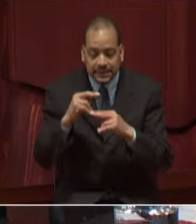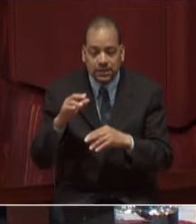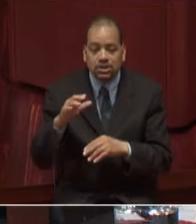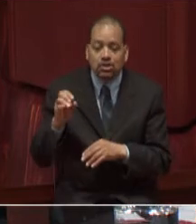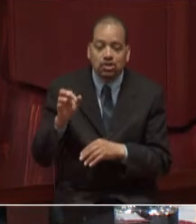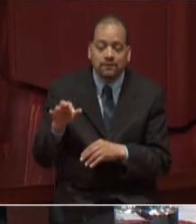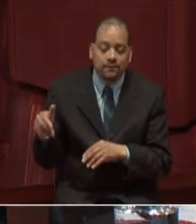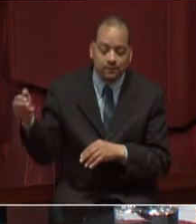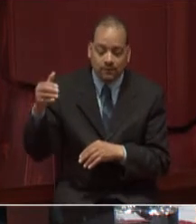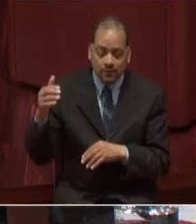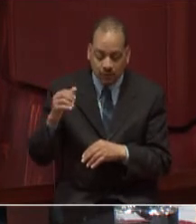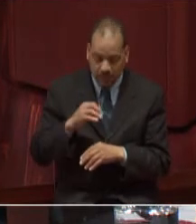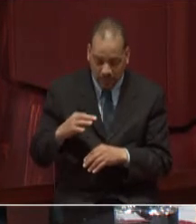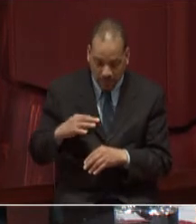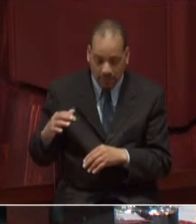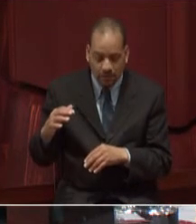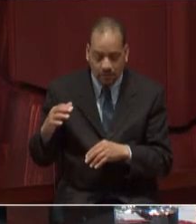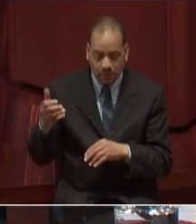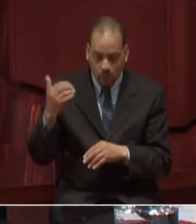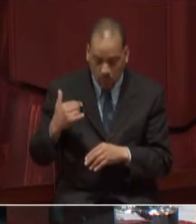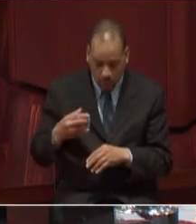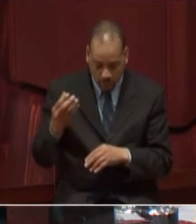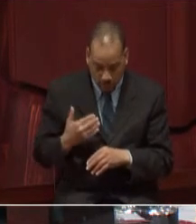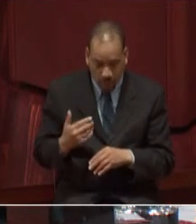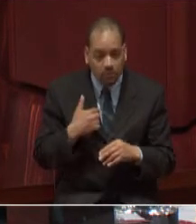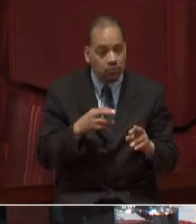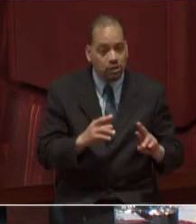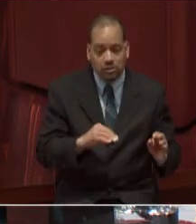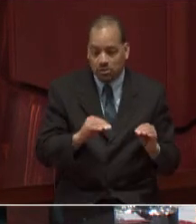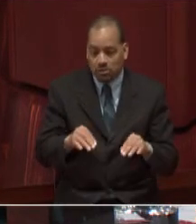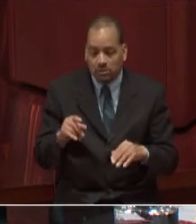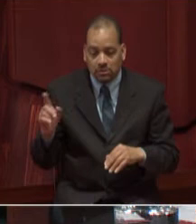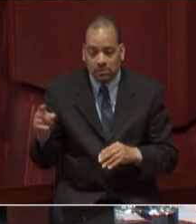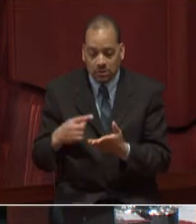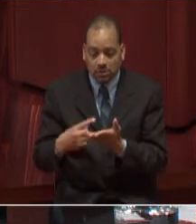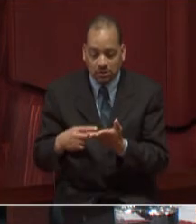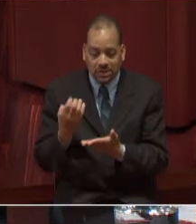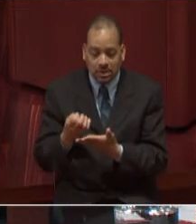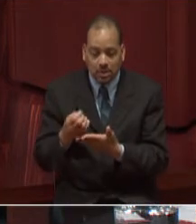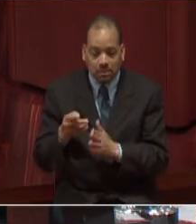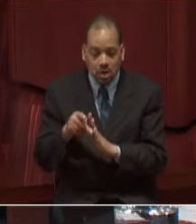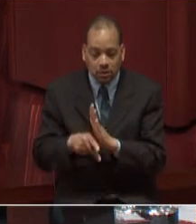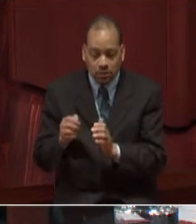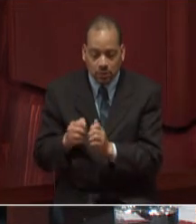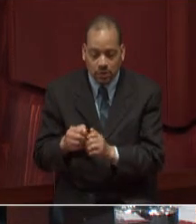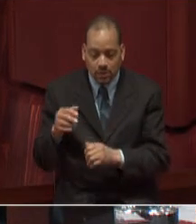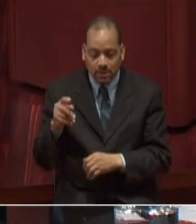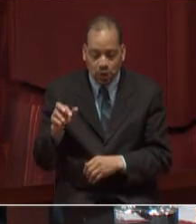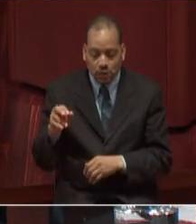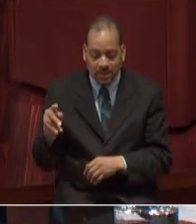to set up the Council on International Economic Policy with Peter Peterson, and said, the president remembers your memorandum